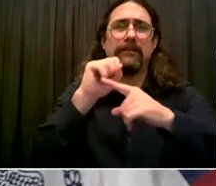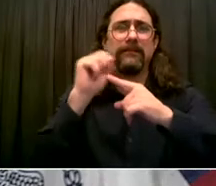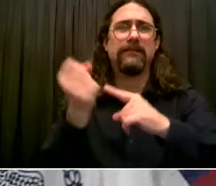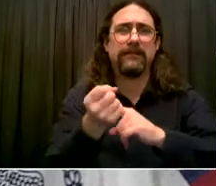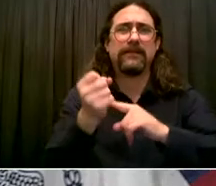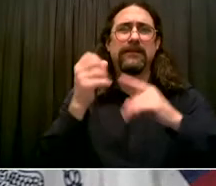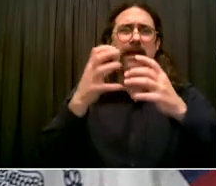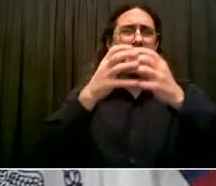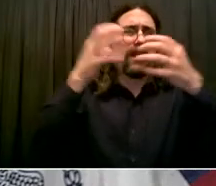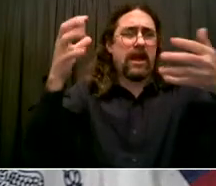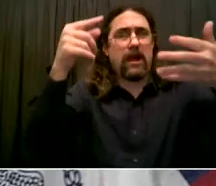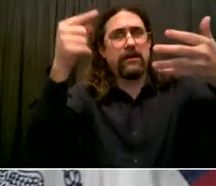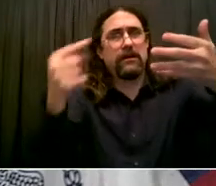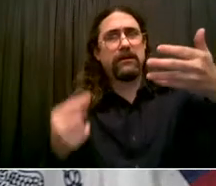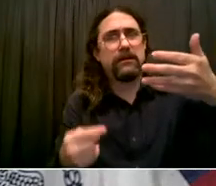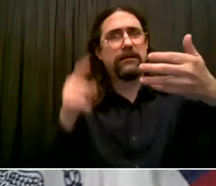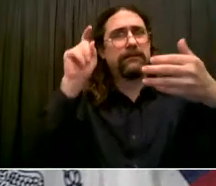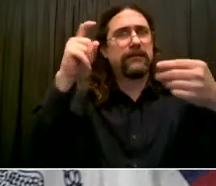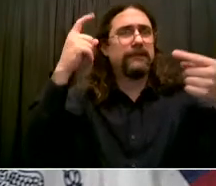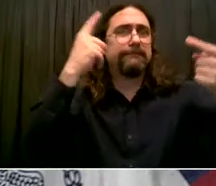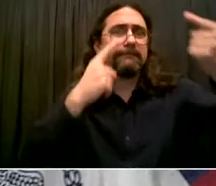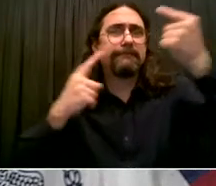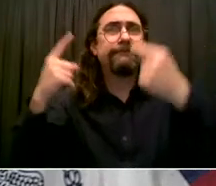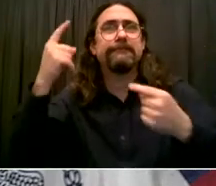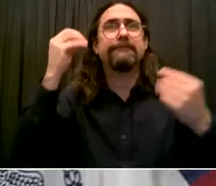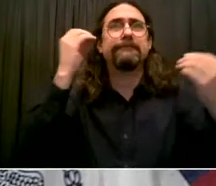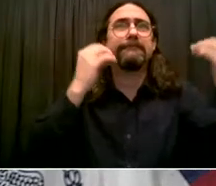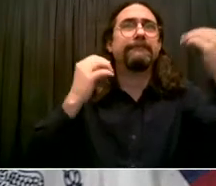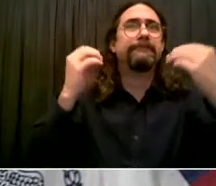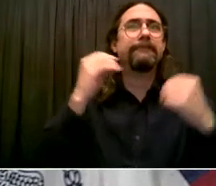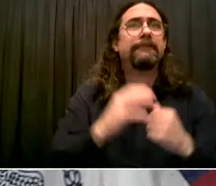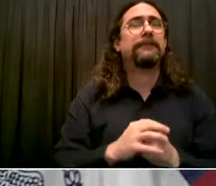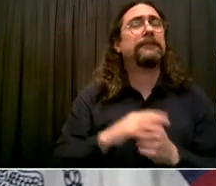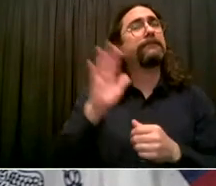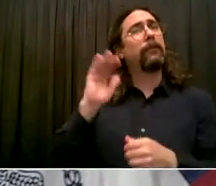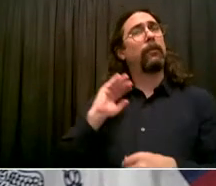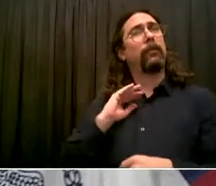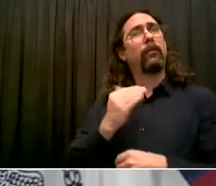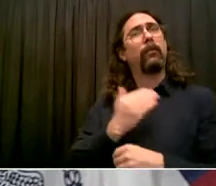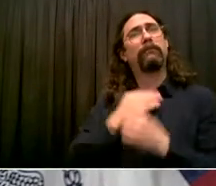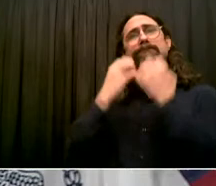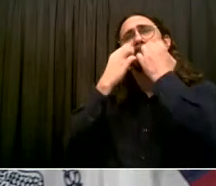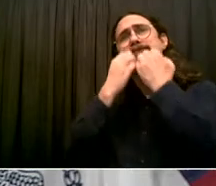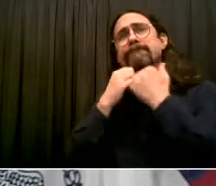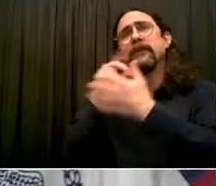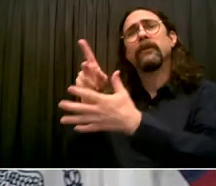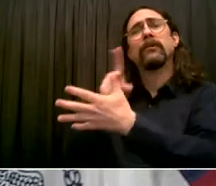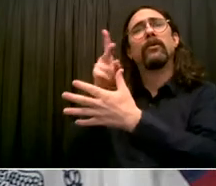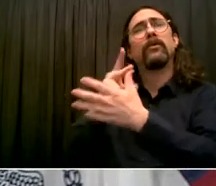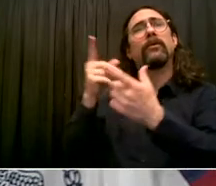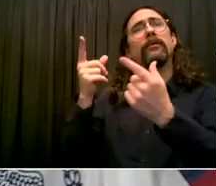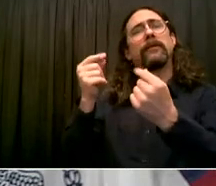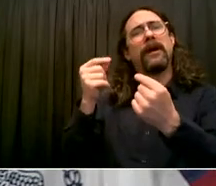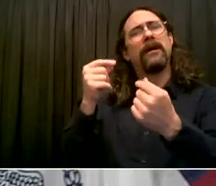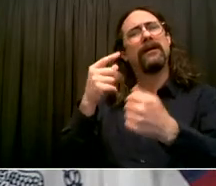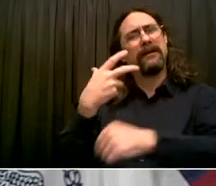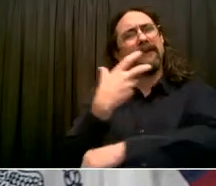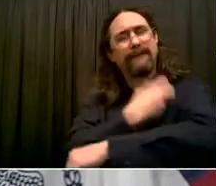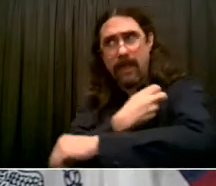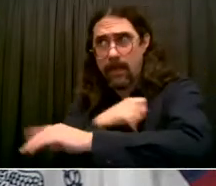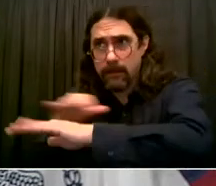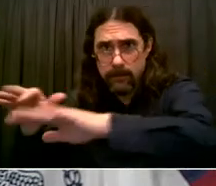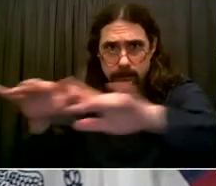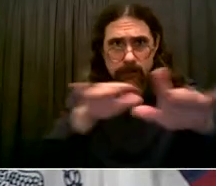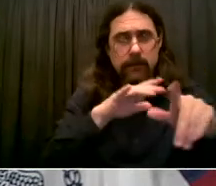and making sure people stick to the smart guidance that keeps them safe and really reinforcing that and acting on that.